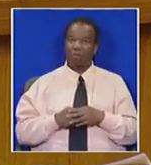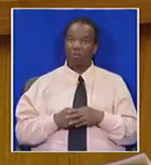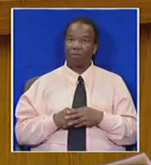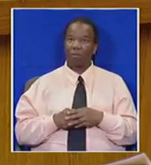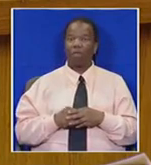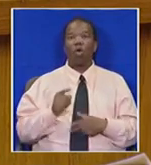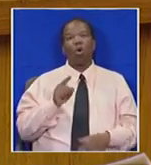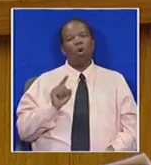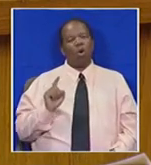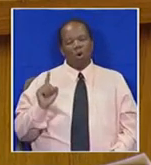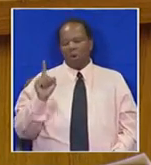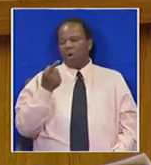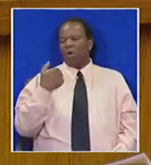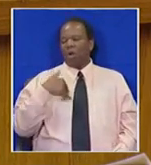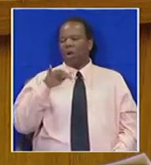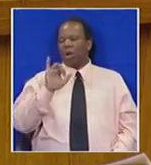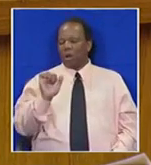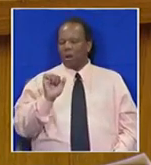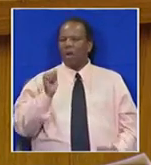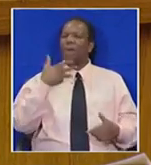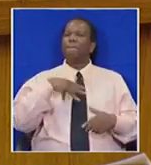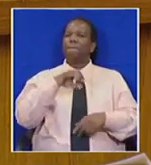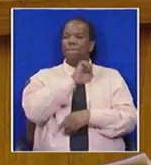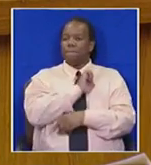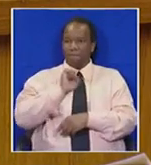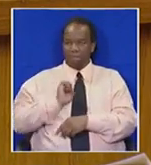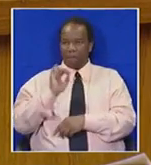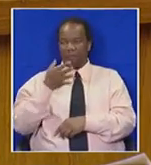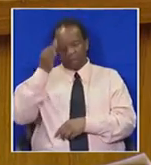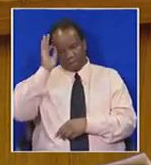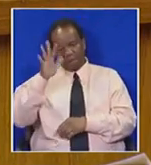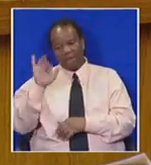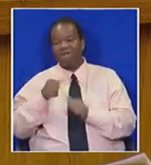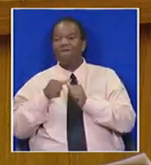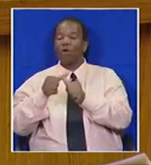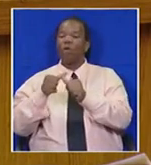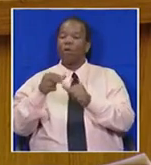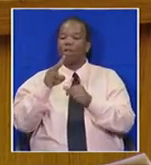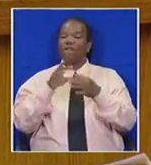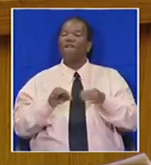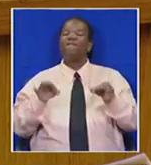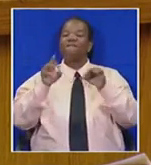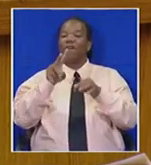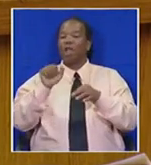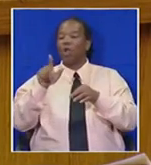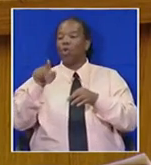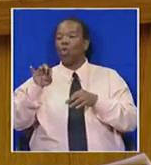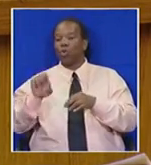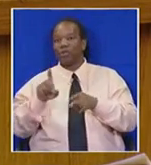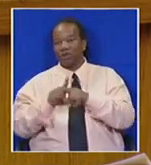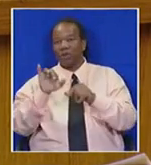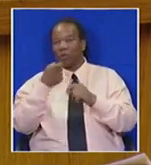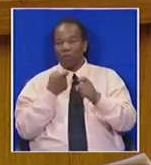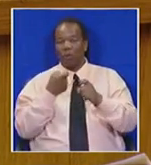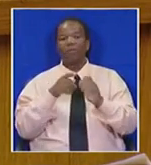All employees of the state commit to upholding the values and principles of public administration enshrined in Section 195